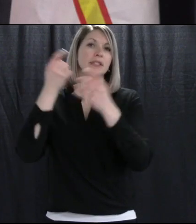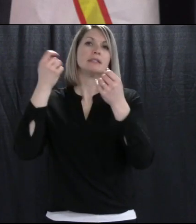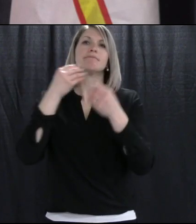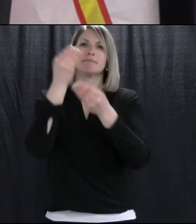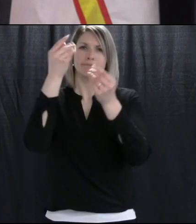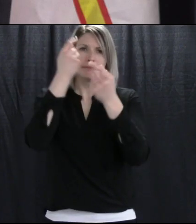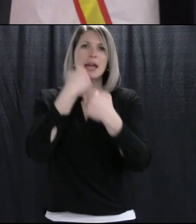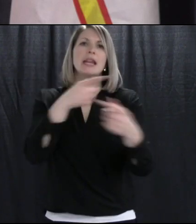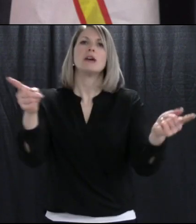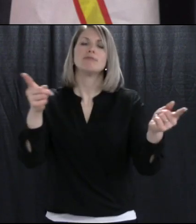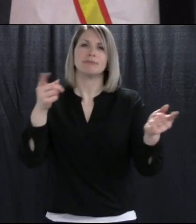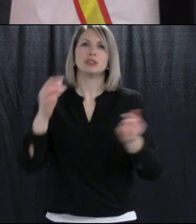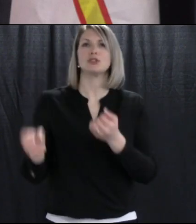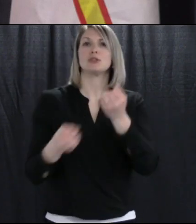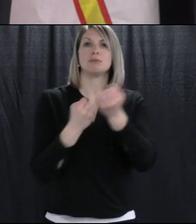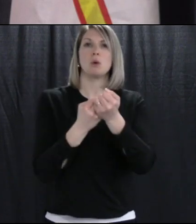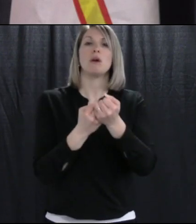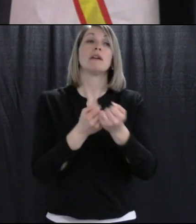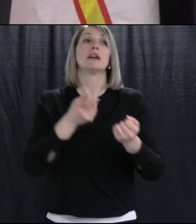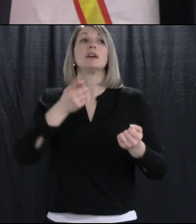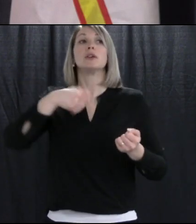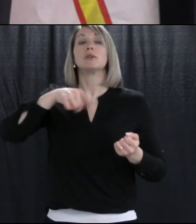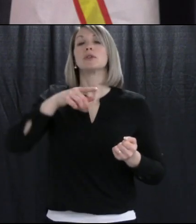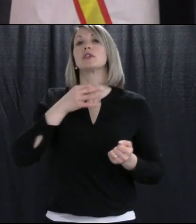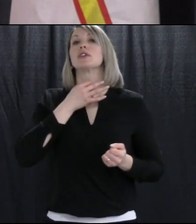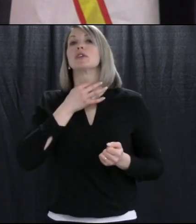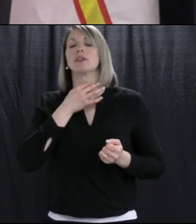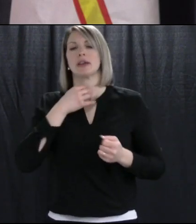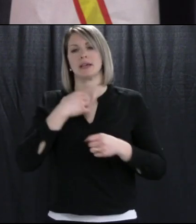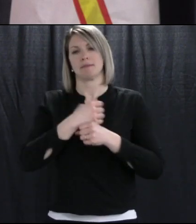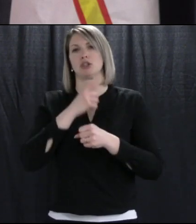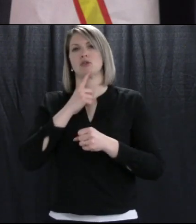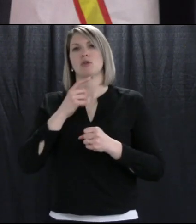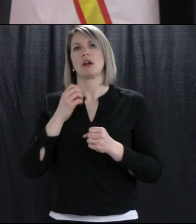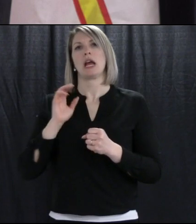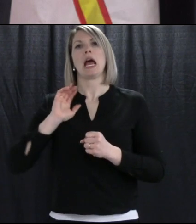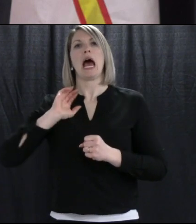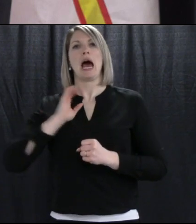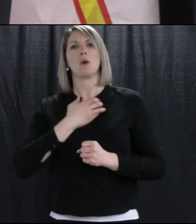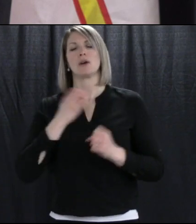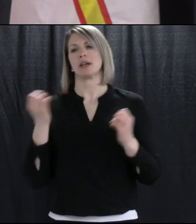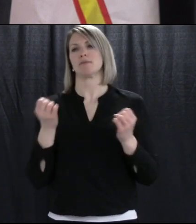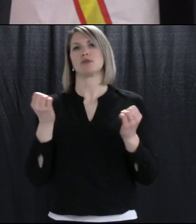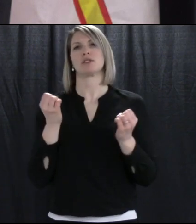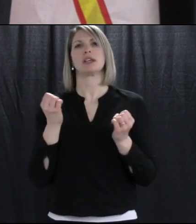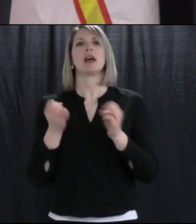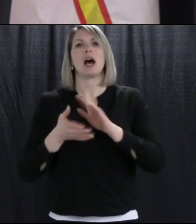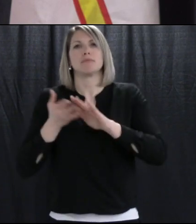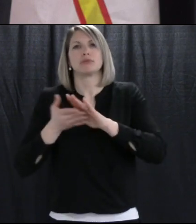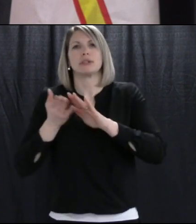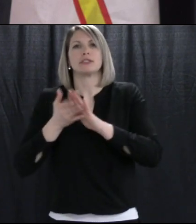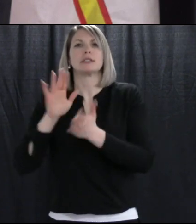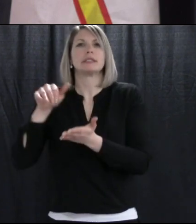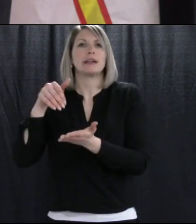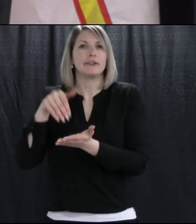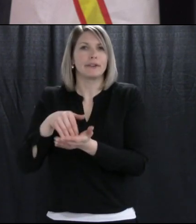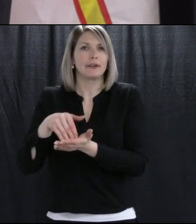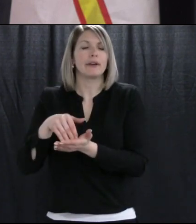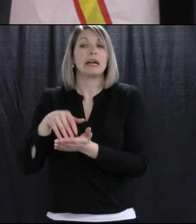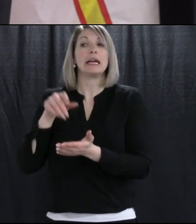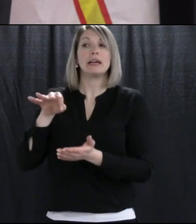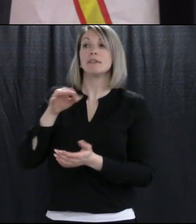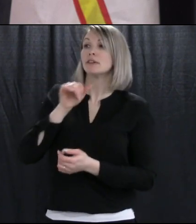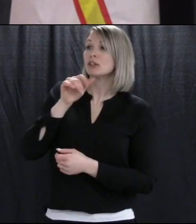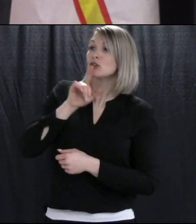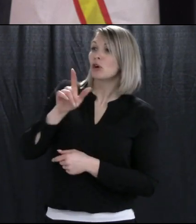government earlier this week. And we'd encourage everyone to go through our Emergency Operations Center if you have questions, and that will direct general